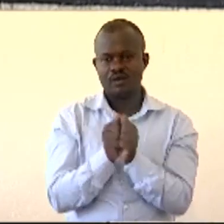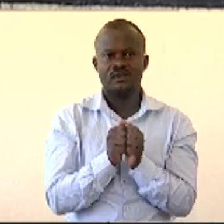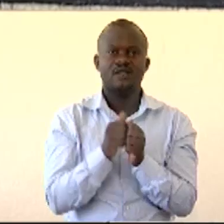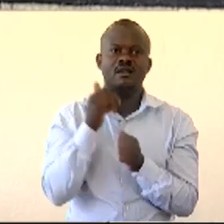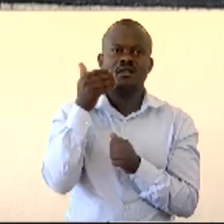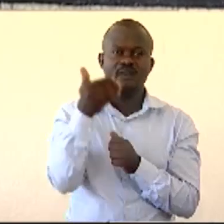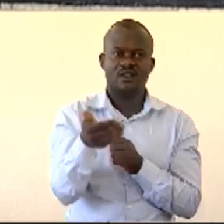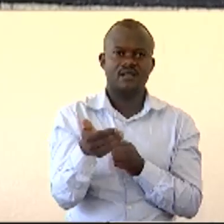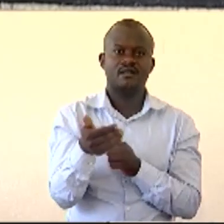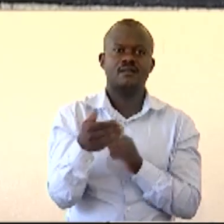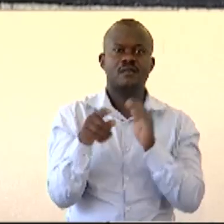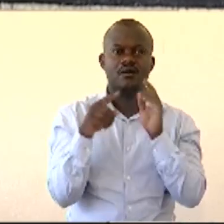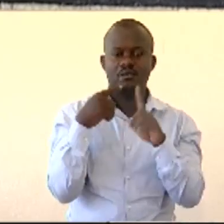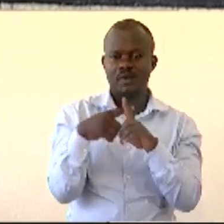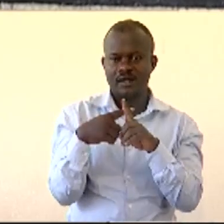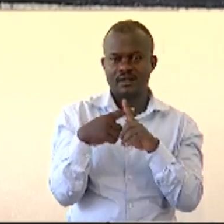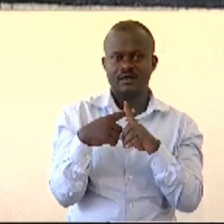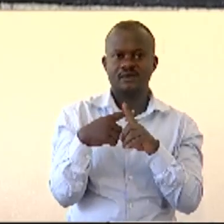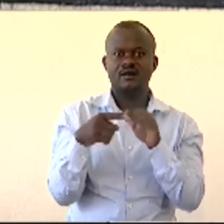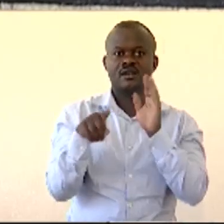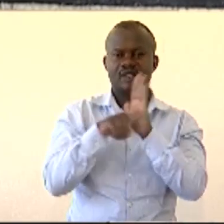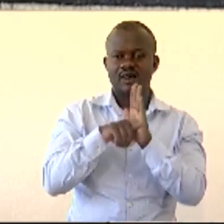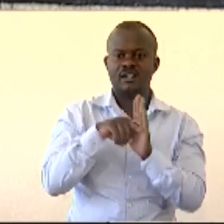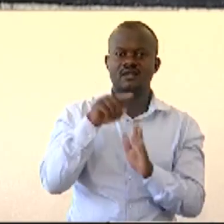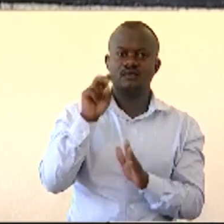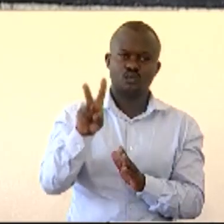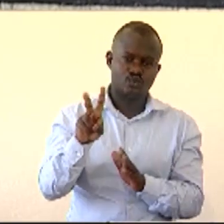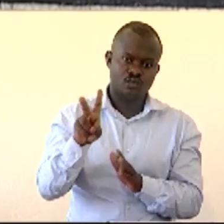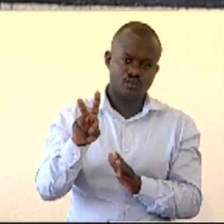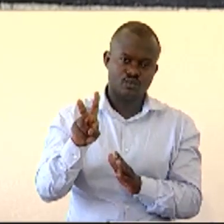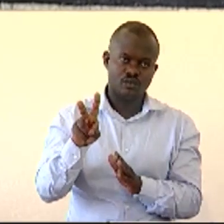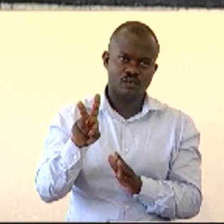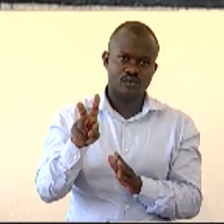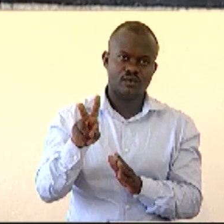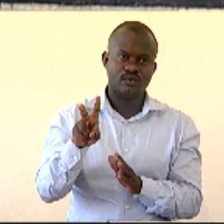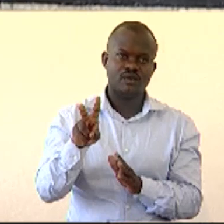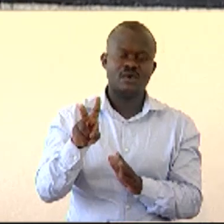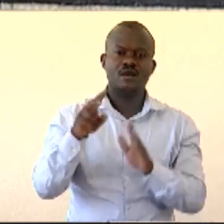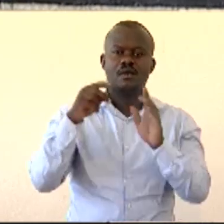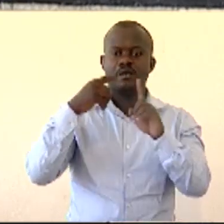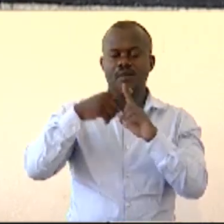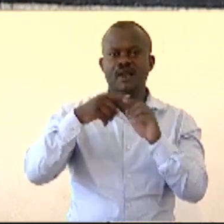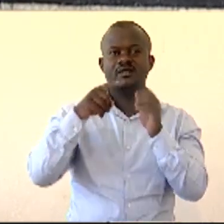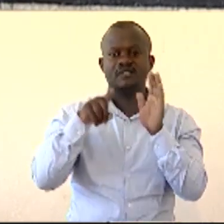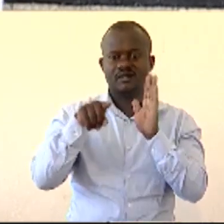Then plus -2 plus